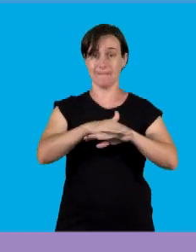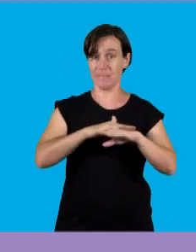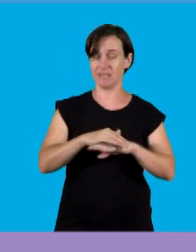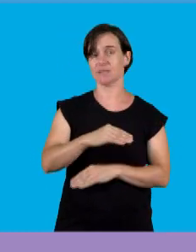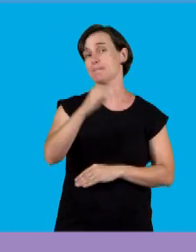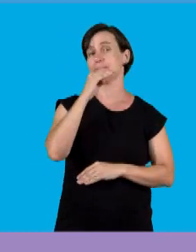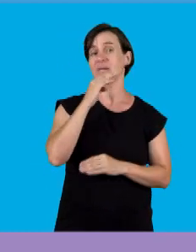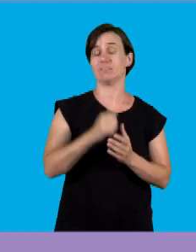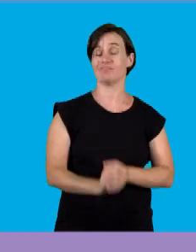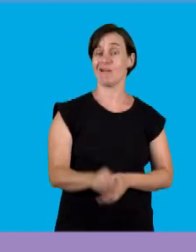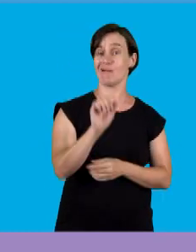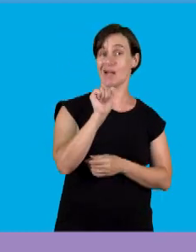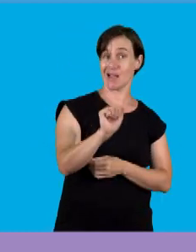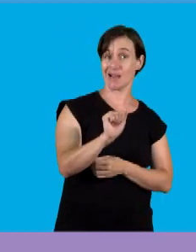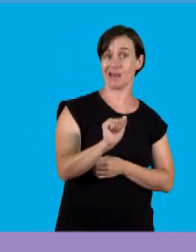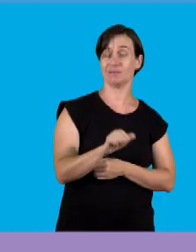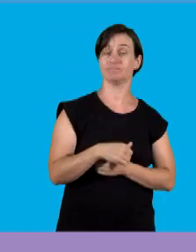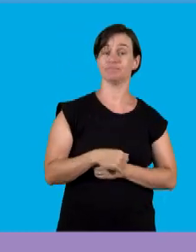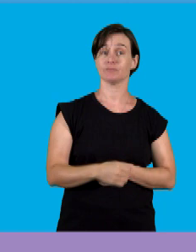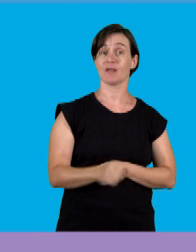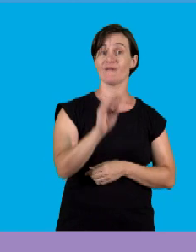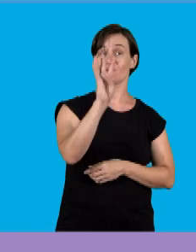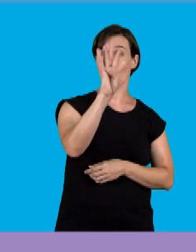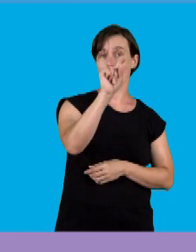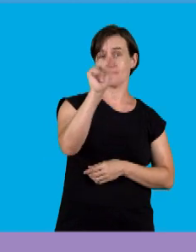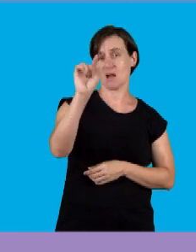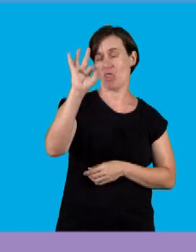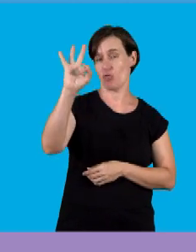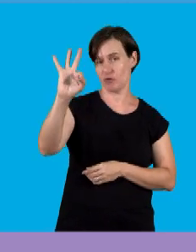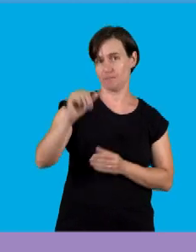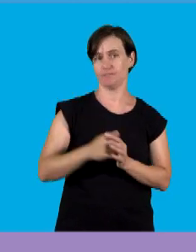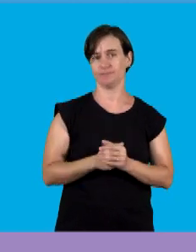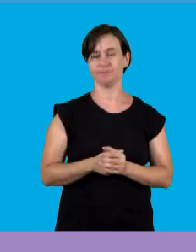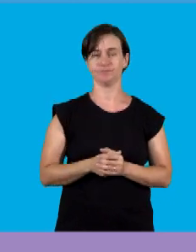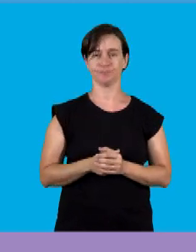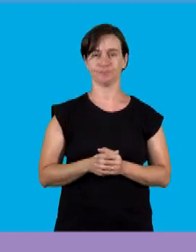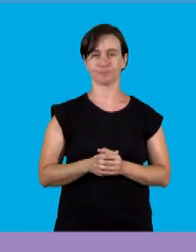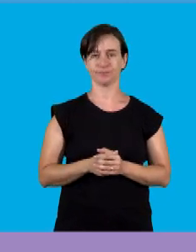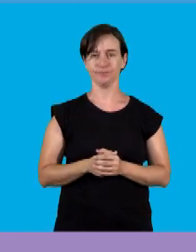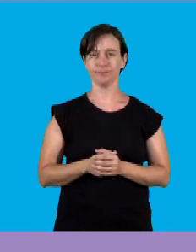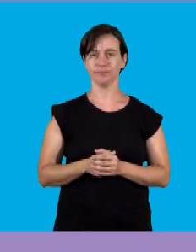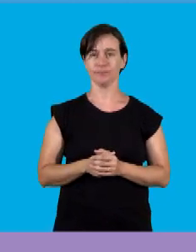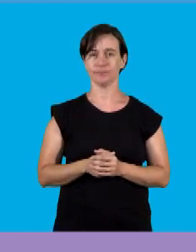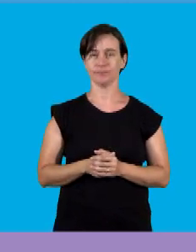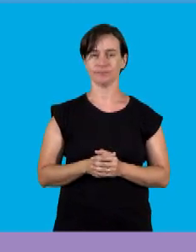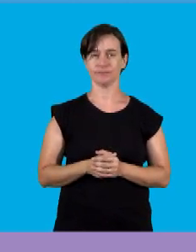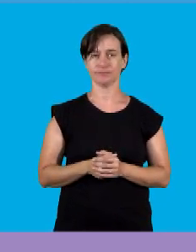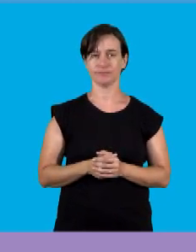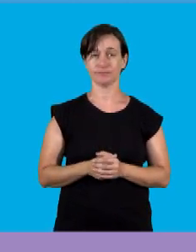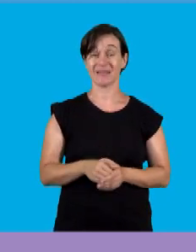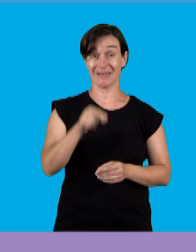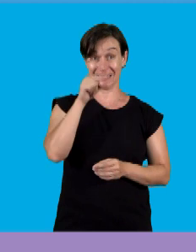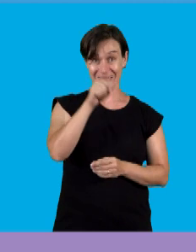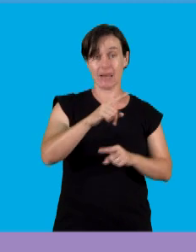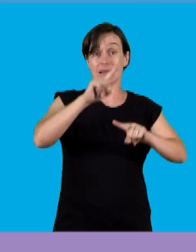say there that it is a, and we have a 4 minus a 3. Then that is